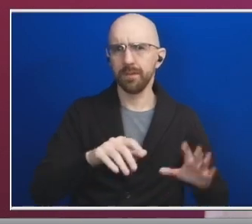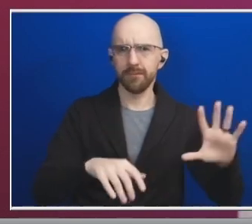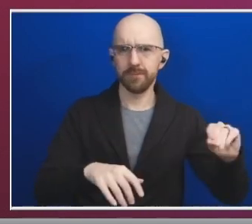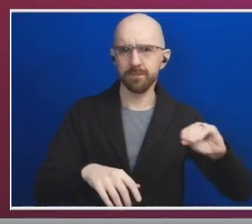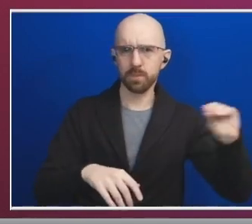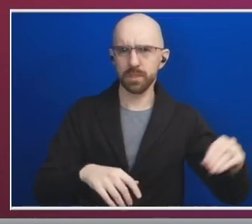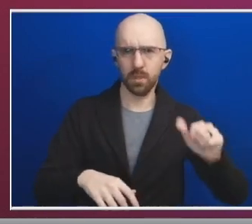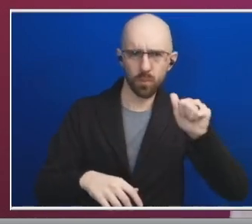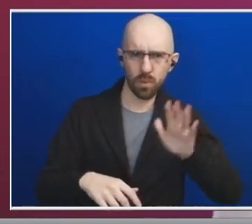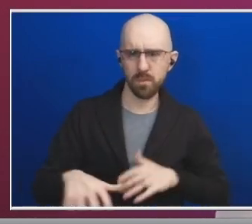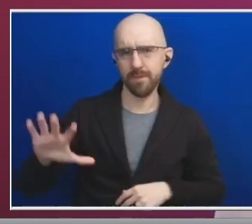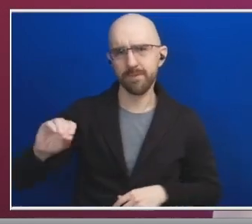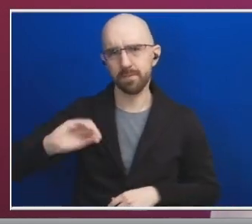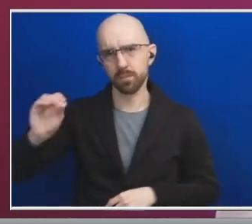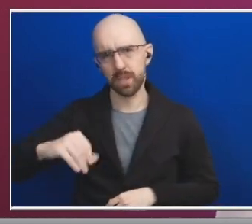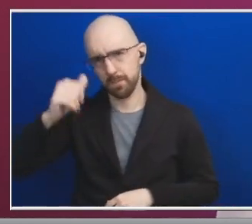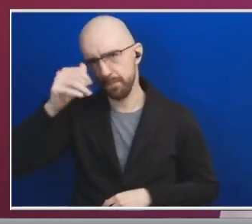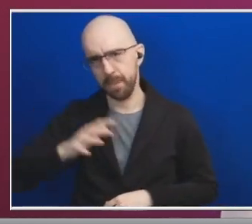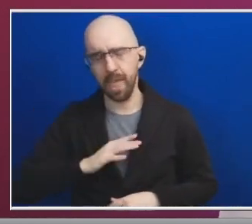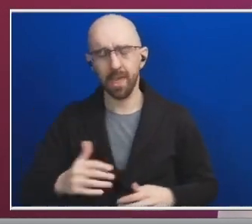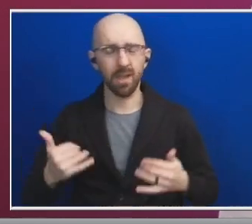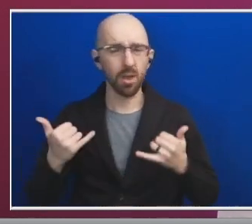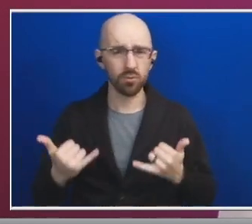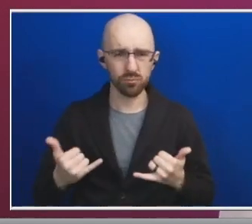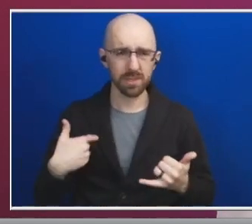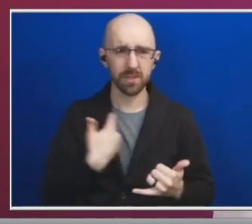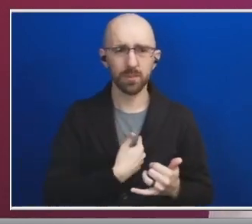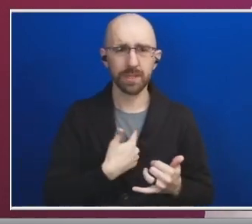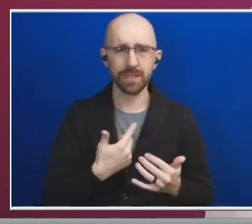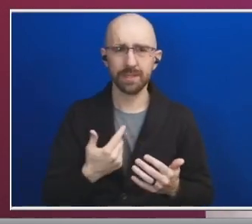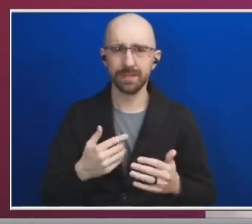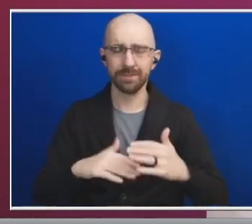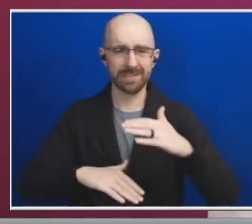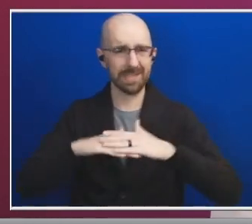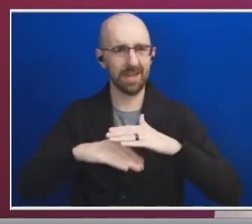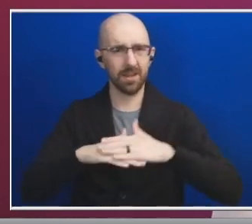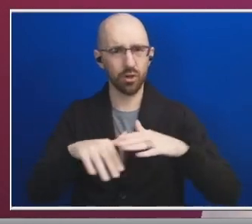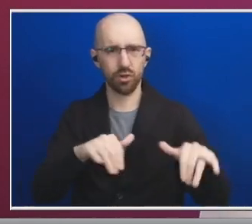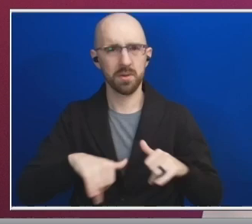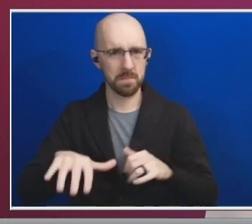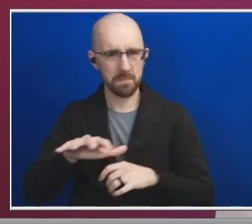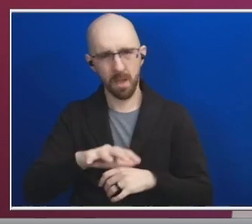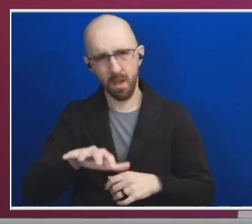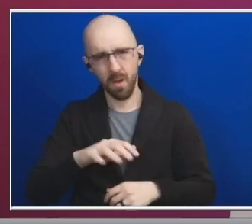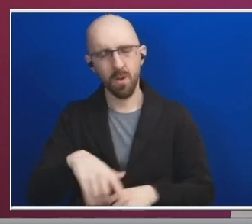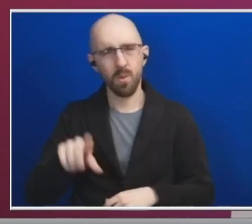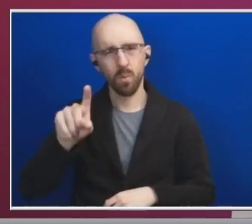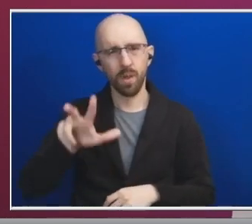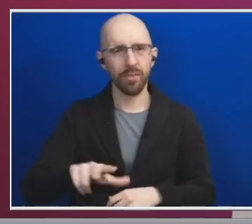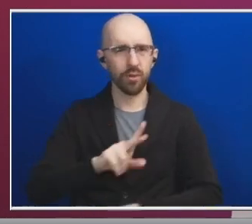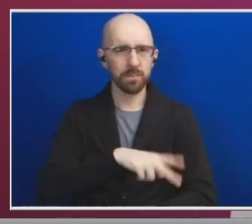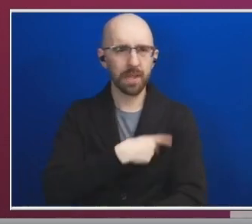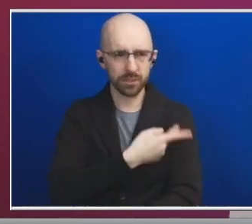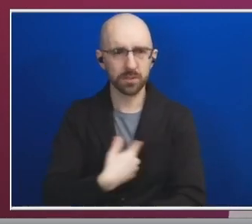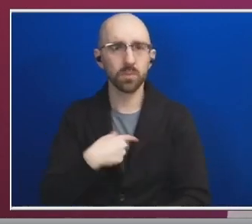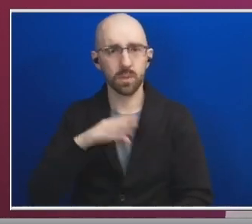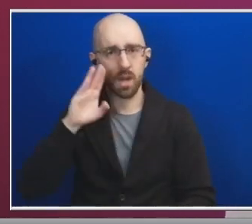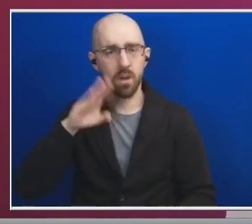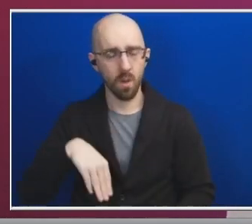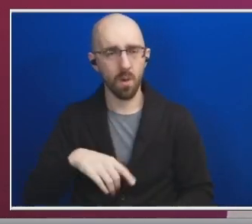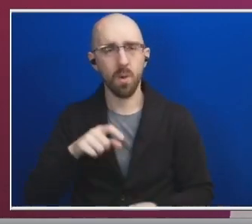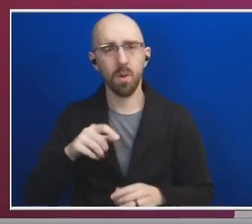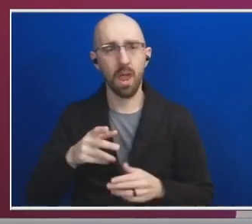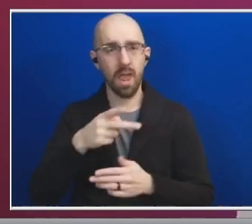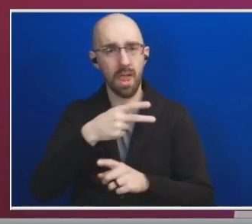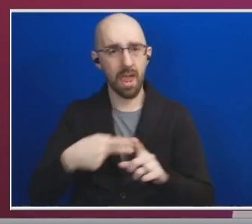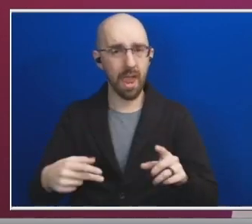so currently we kind of got hit a standard of about that 30 to about a third of patients, where we know that half the population is absolutely